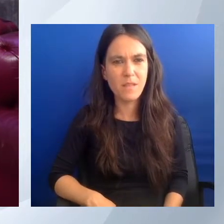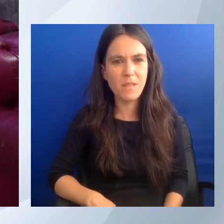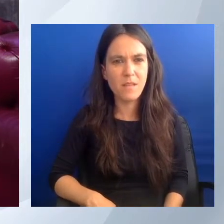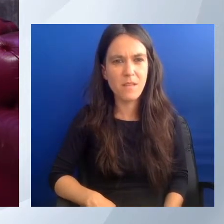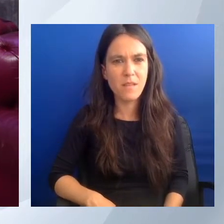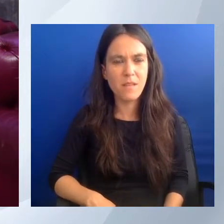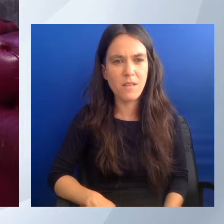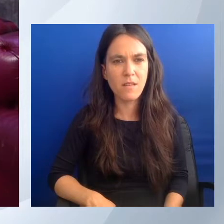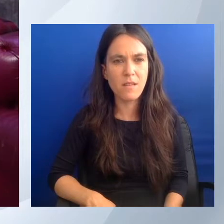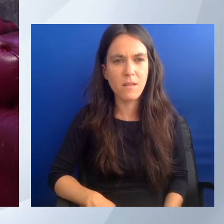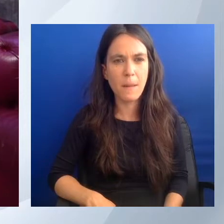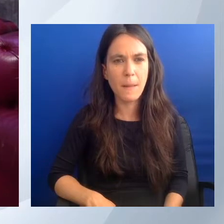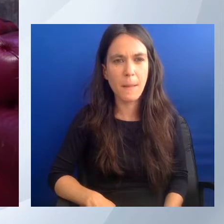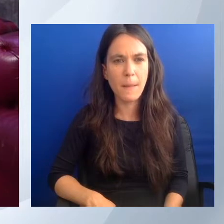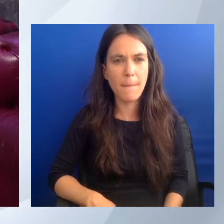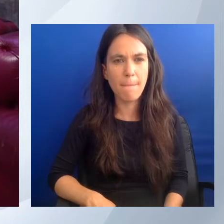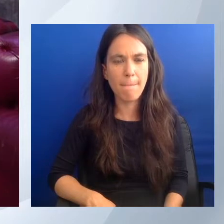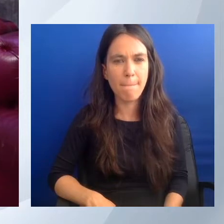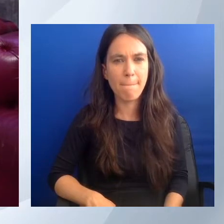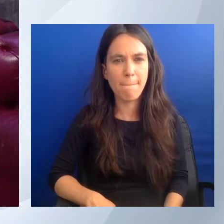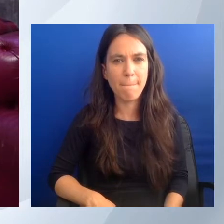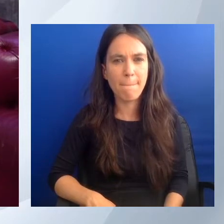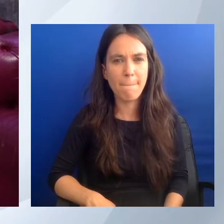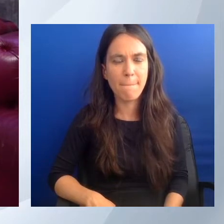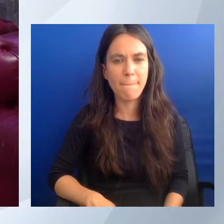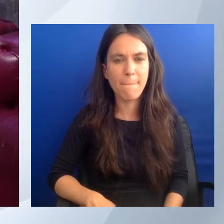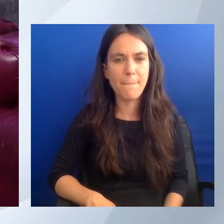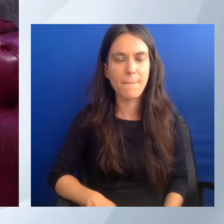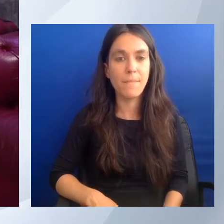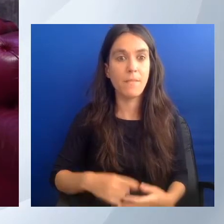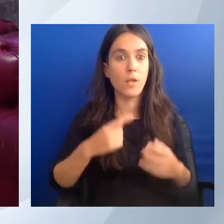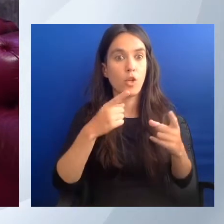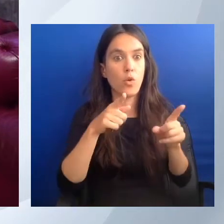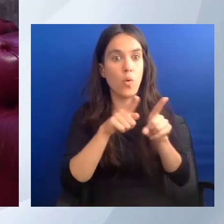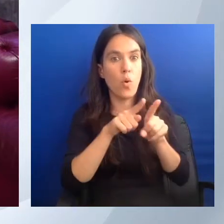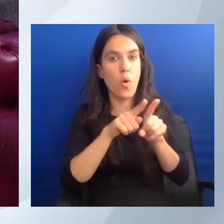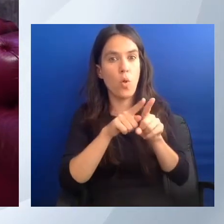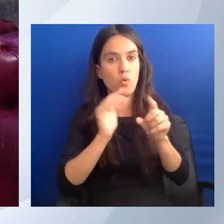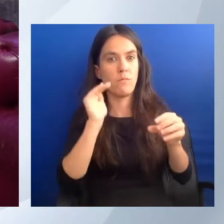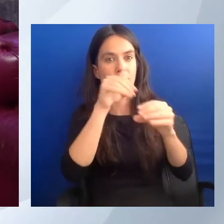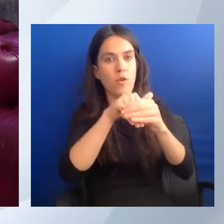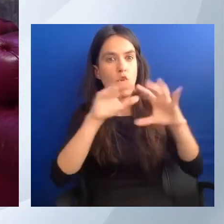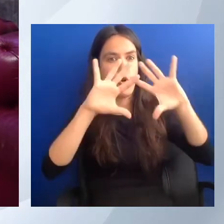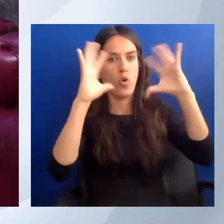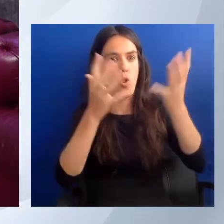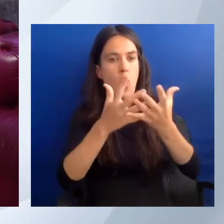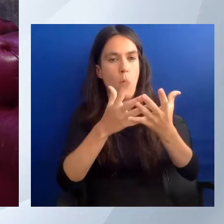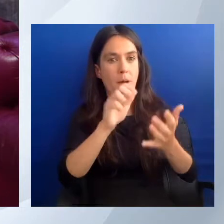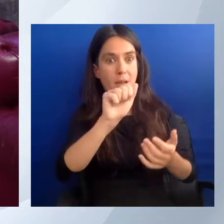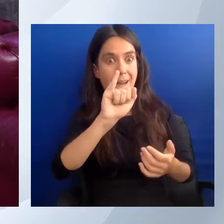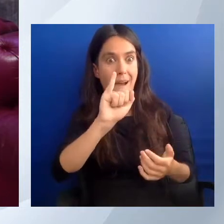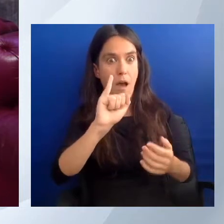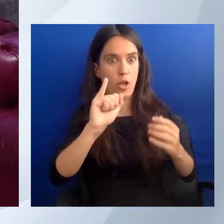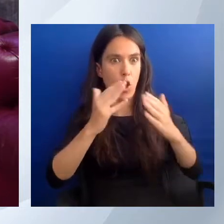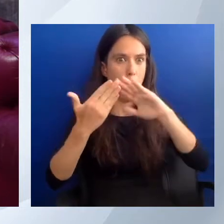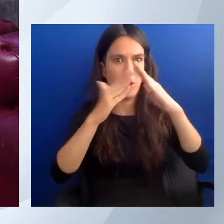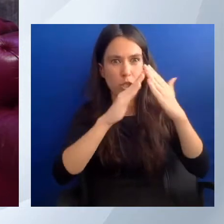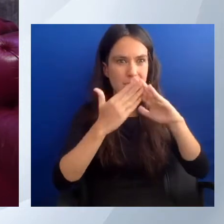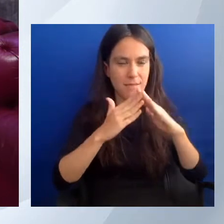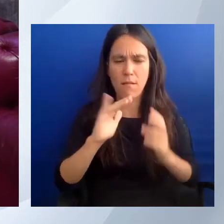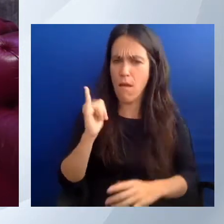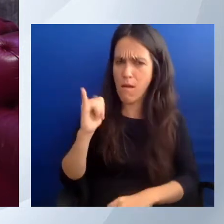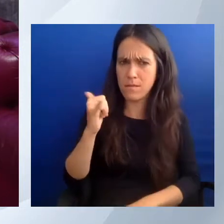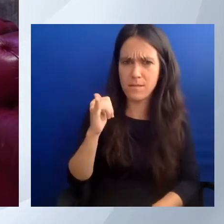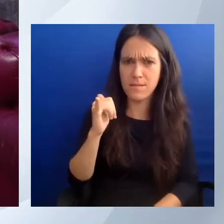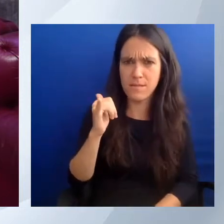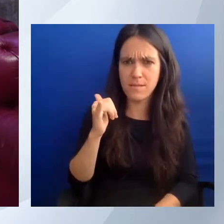community. That's also what I do. Yeah, because you're also a part of global AI community. Yeah, for quite some time now. Yeah. So